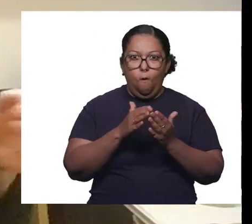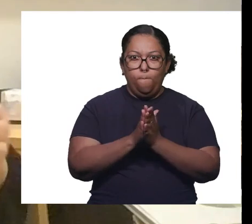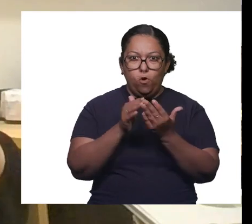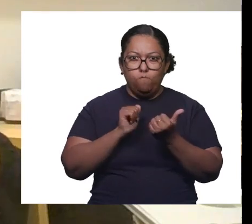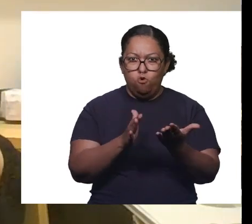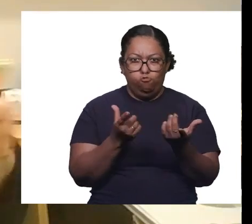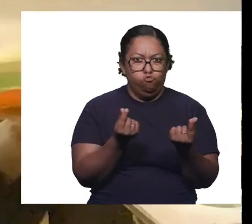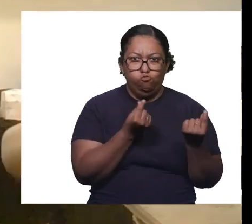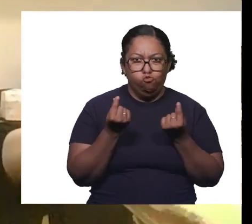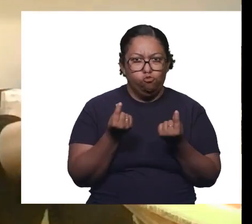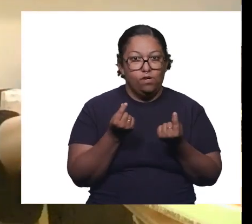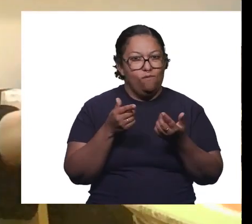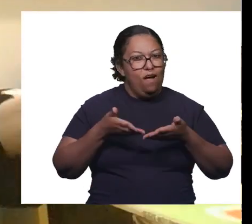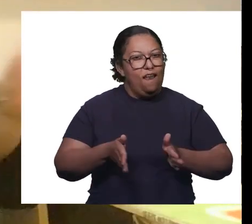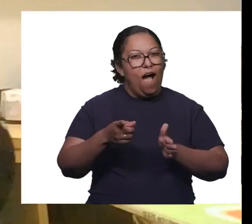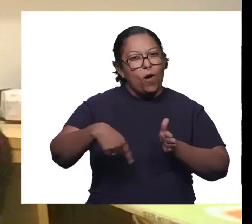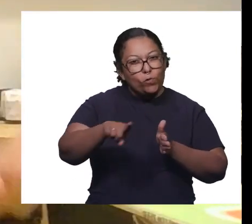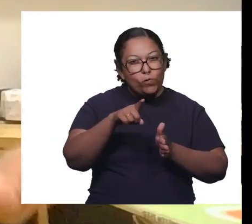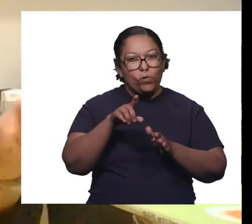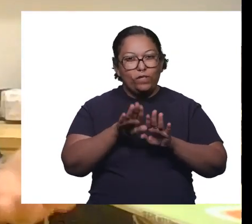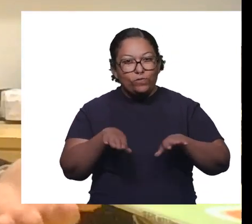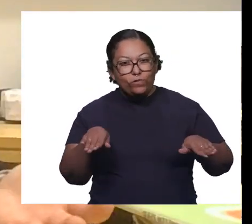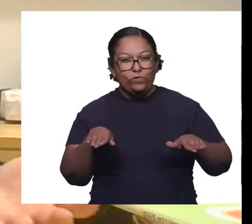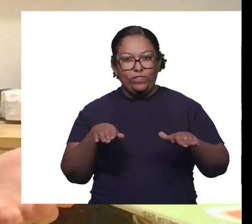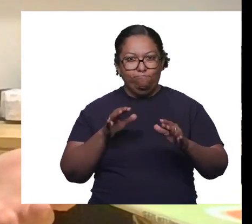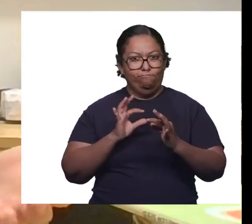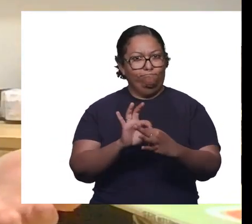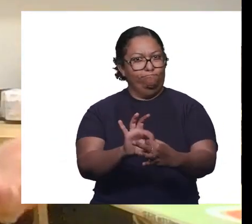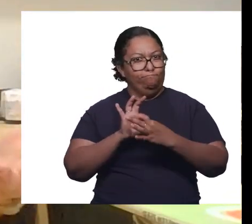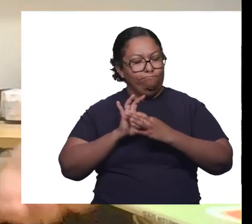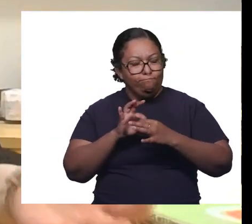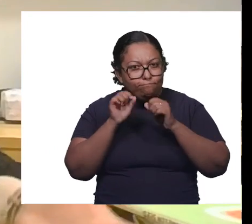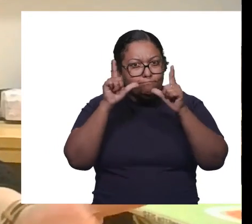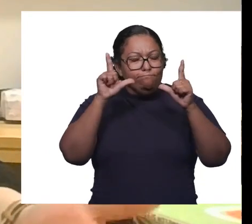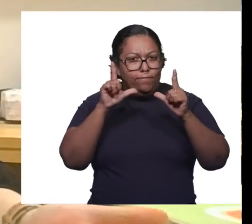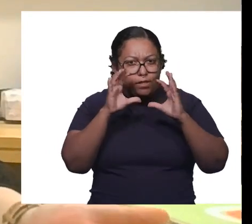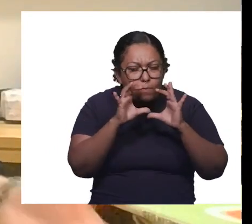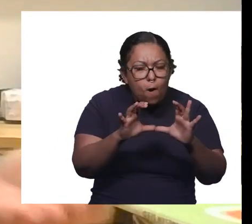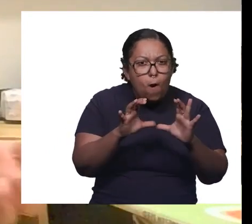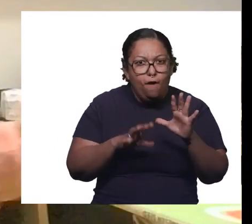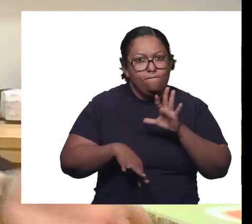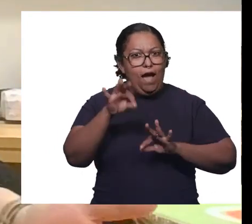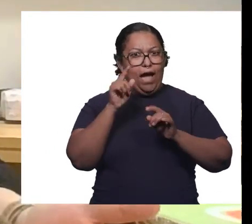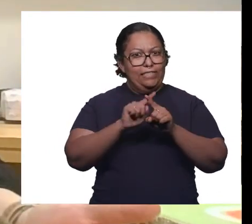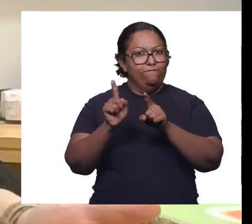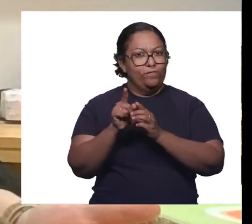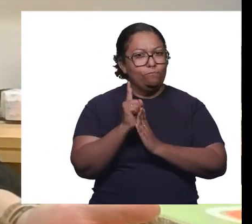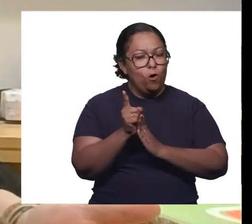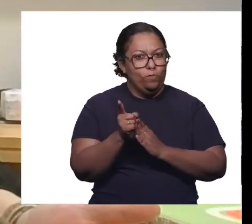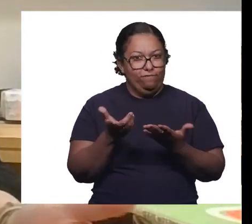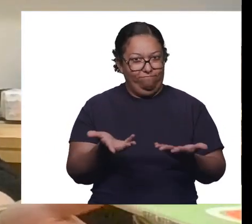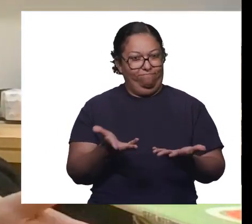to explore. And I think it would allow both you and children to be surprised and kind of have these moments of